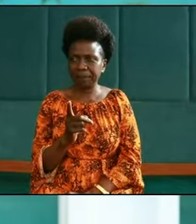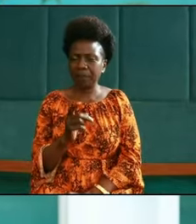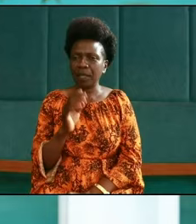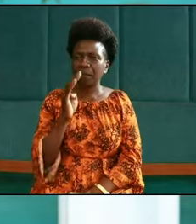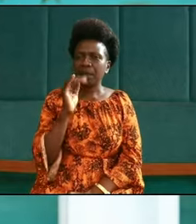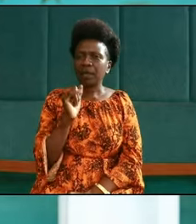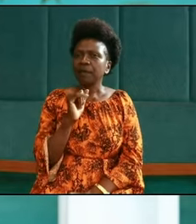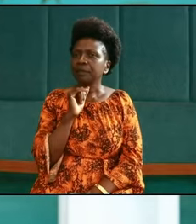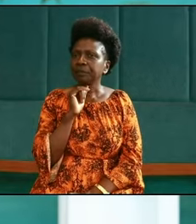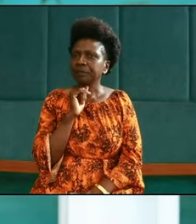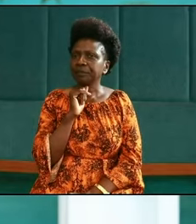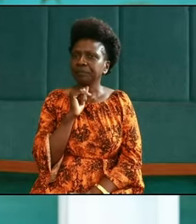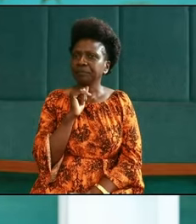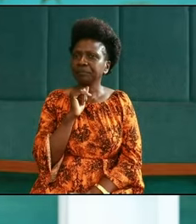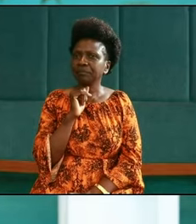by